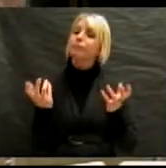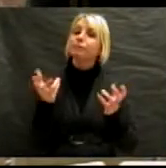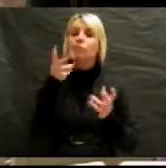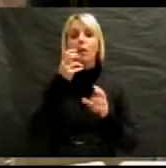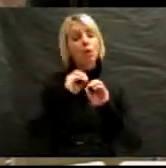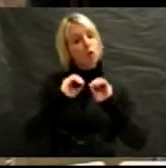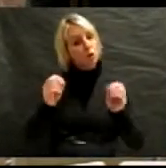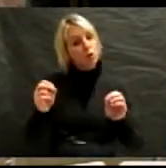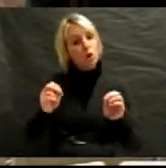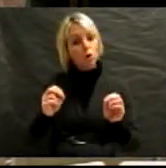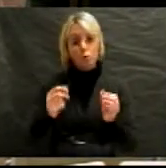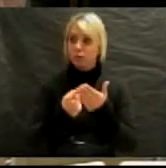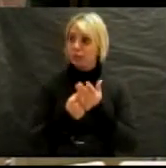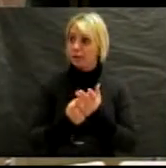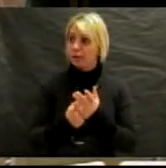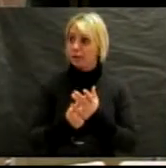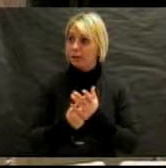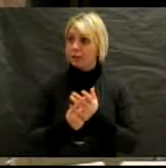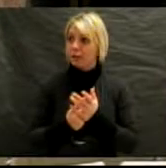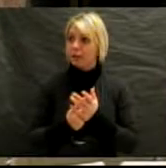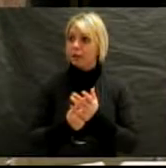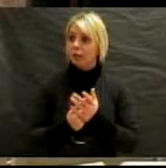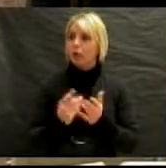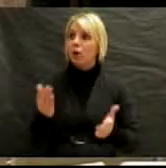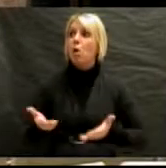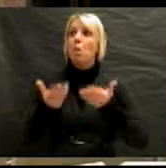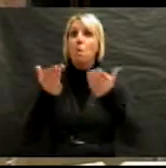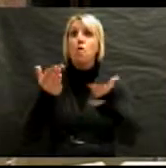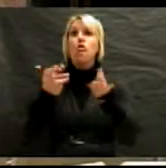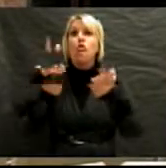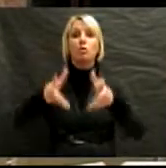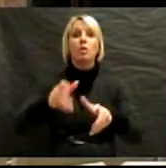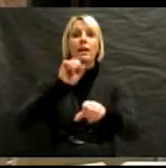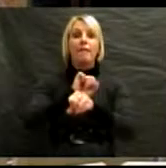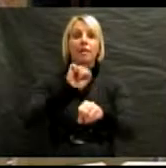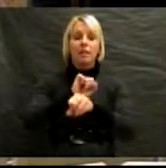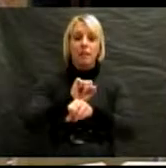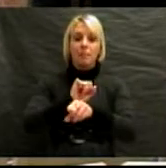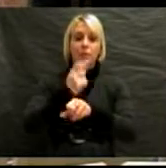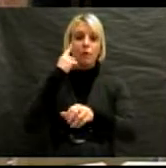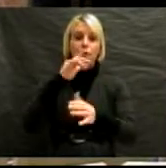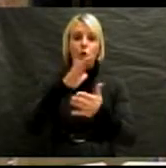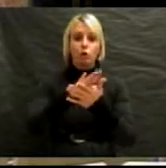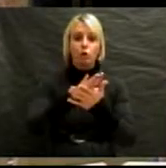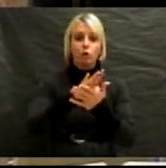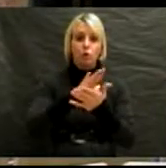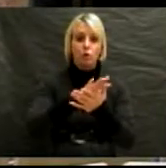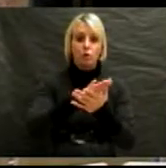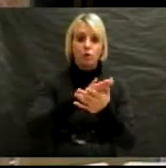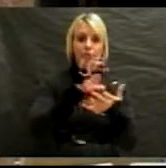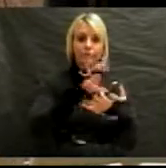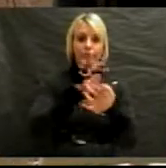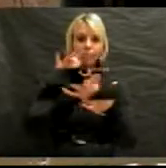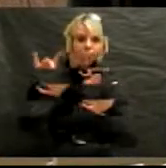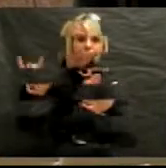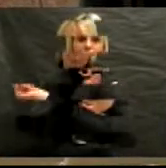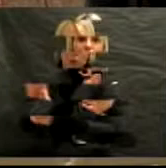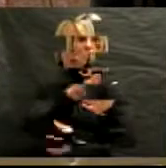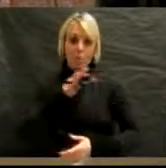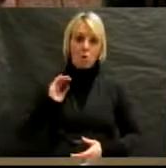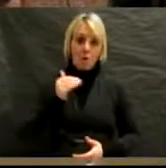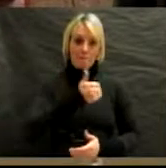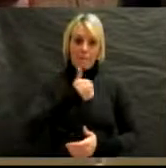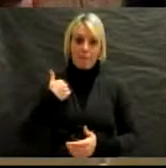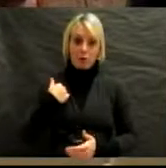assignments for the schools, board members' assignments to schools as they were for 2013 for the year of